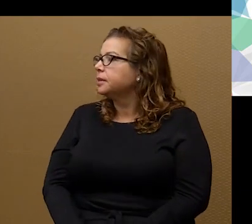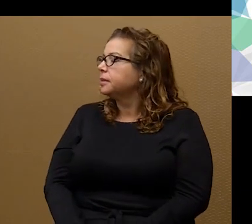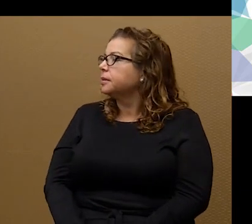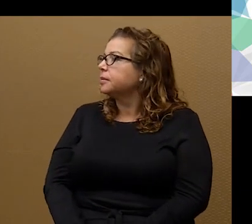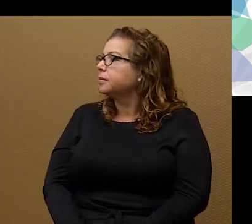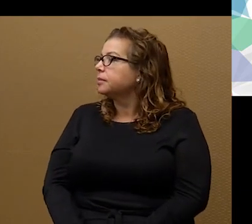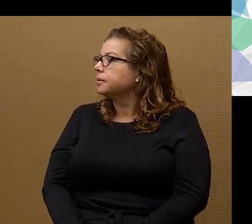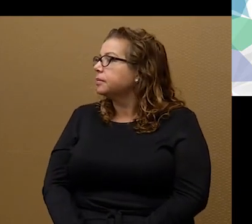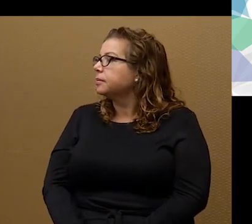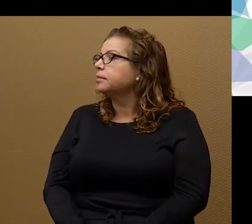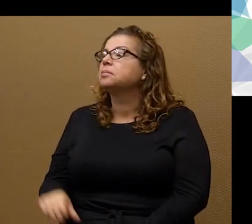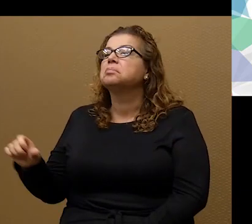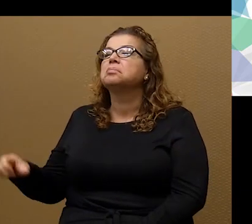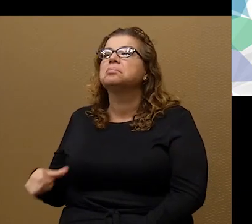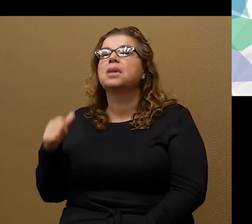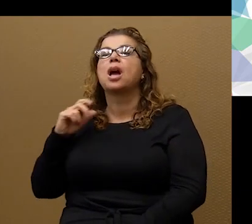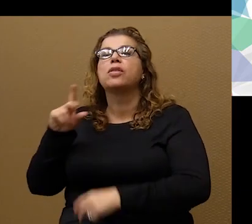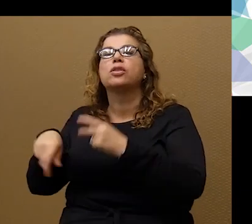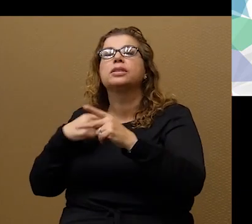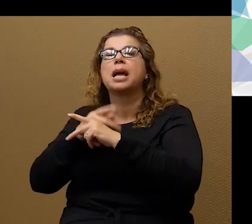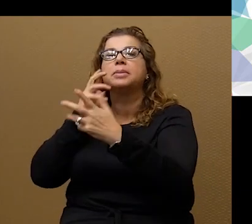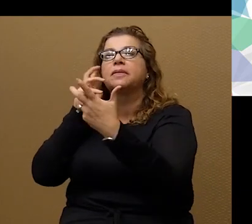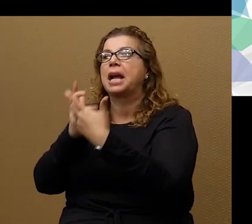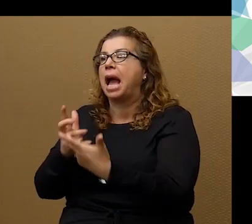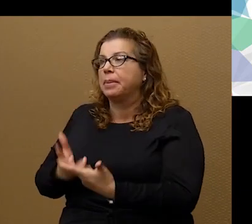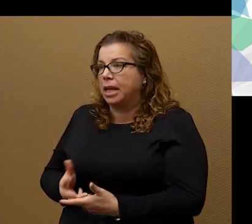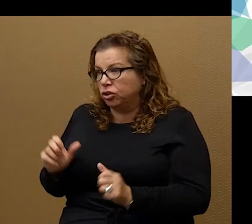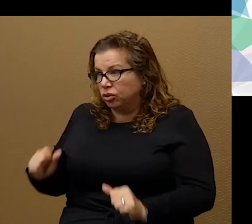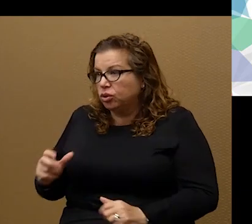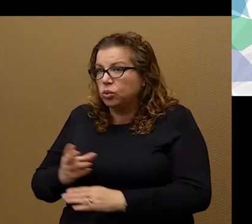Other general accommodations that you can use.